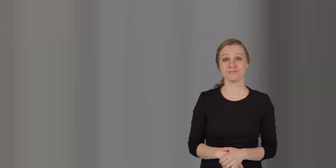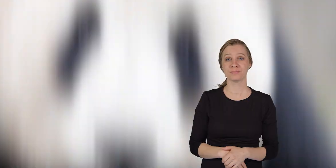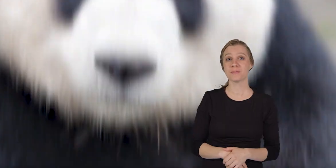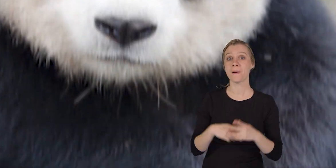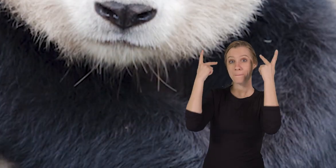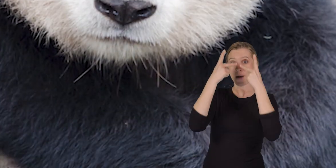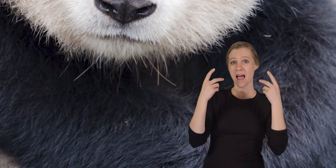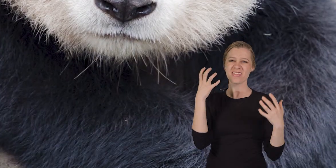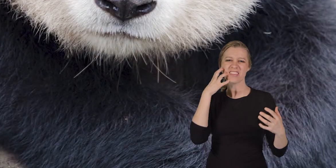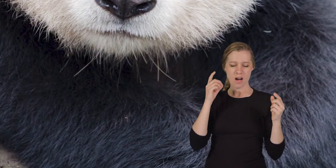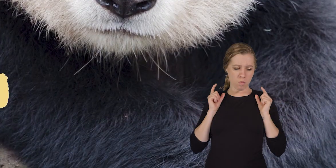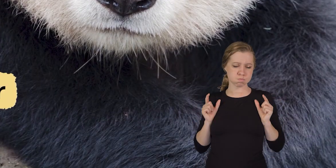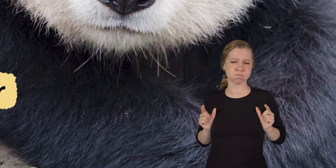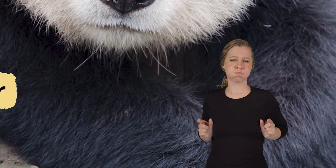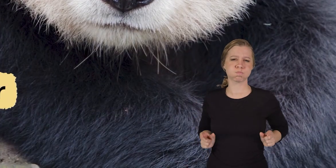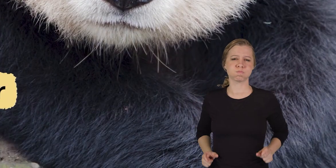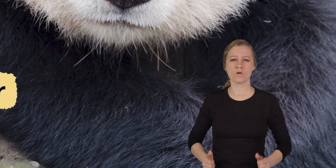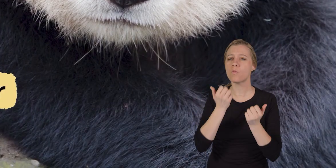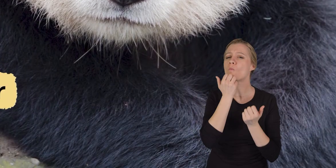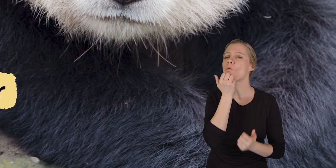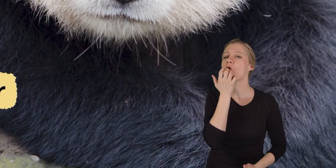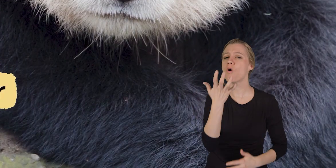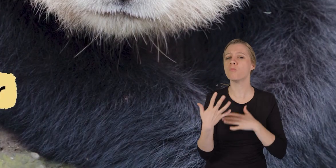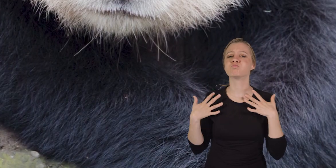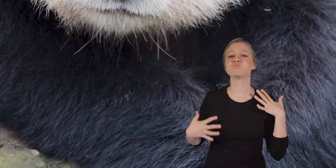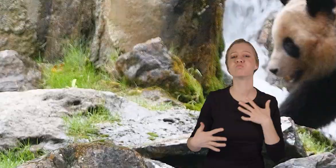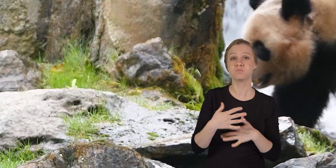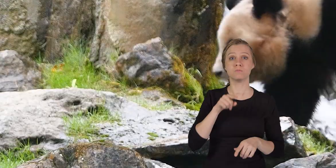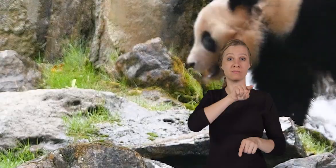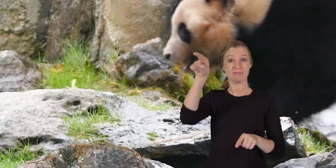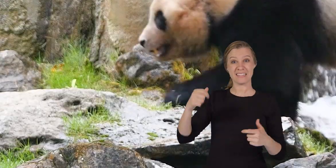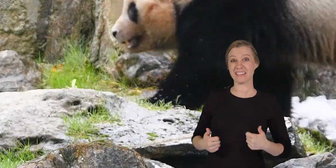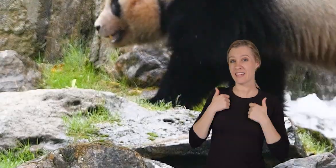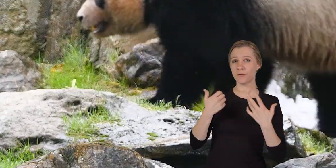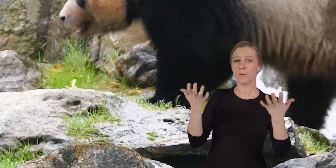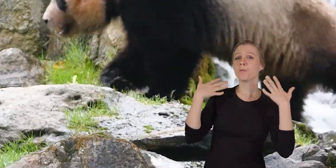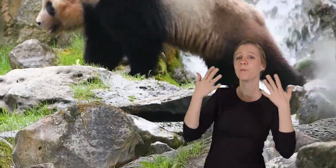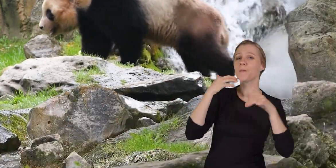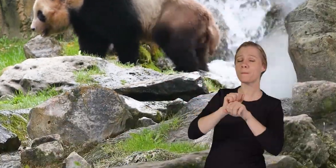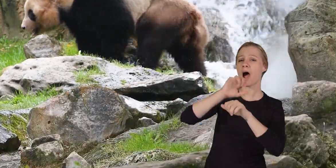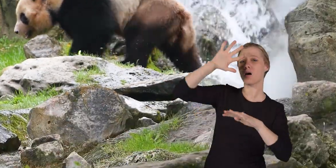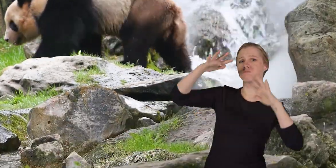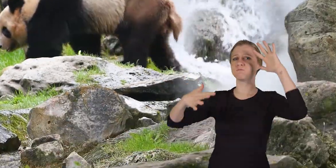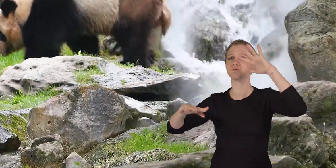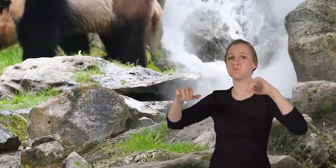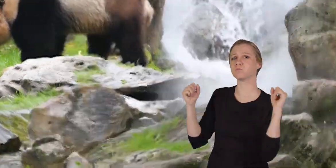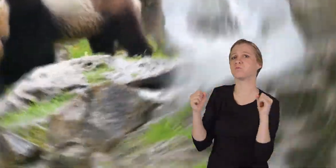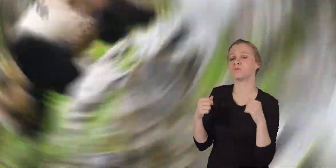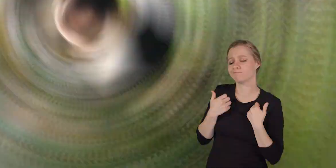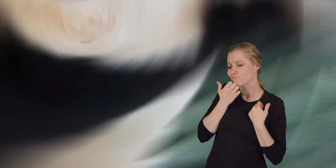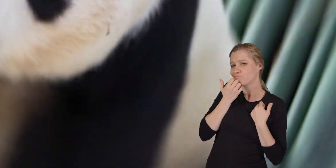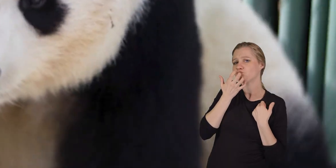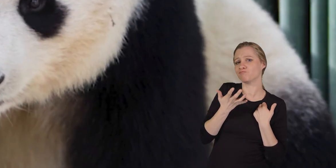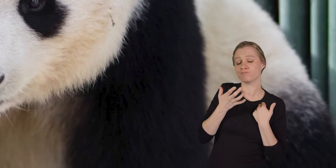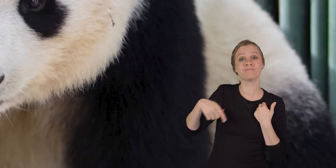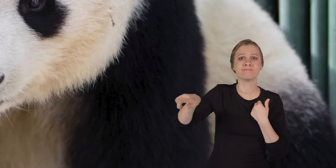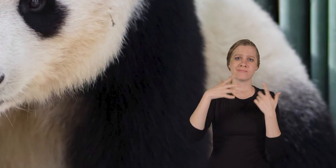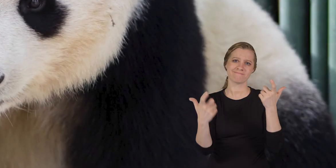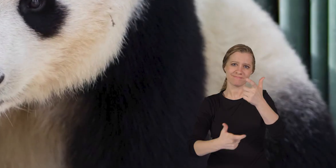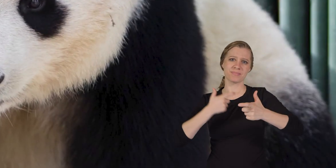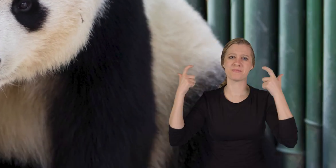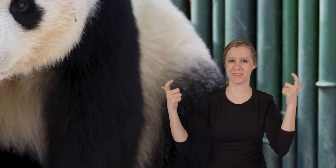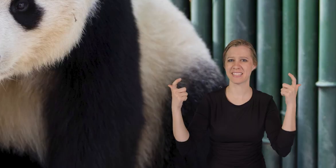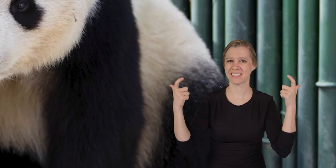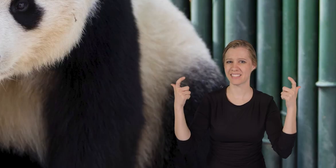them. Pandas have thick fur that keeps them warm in the cool mountainous regions where they live. They are